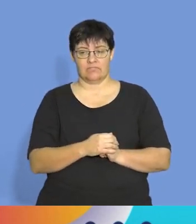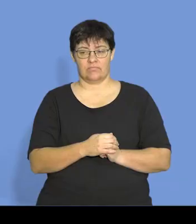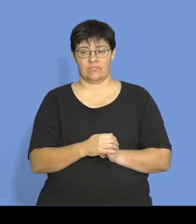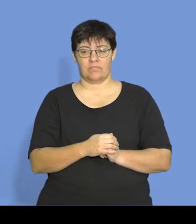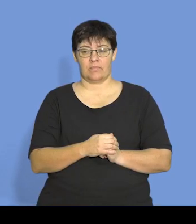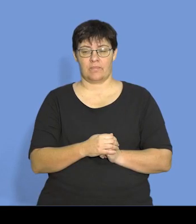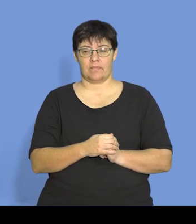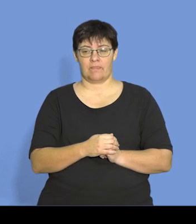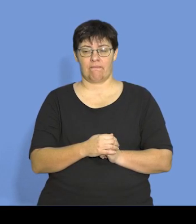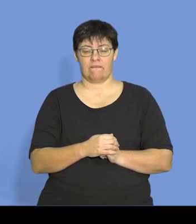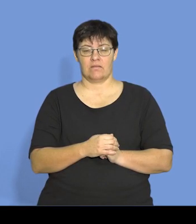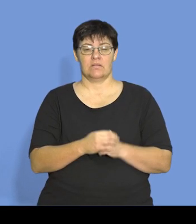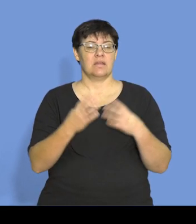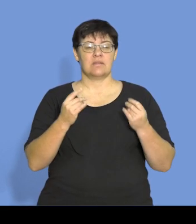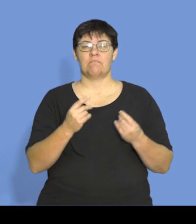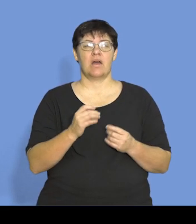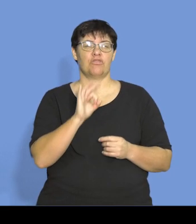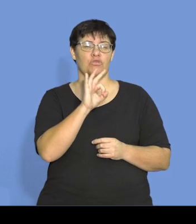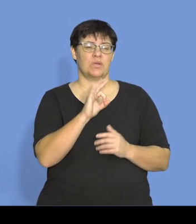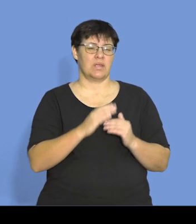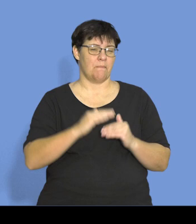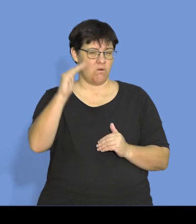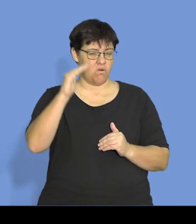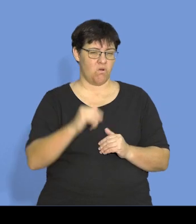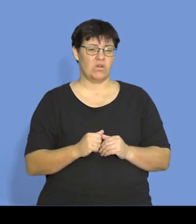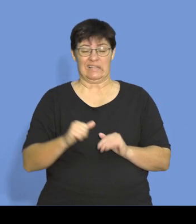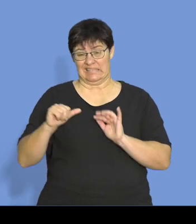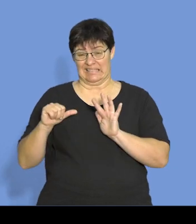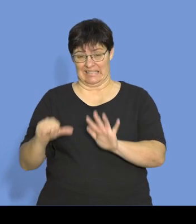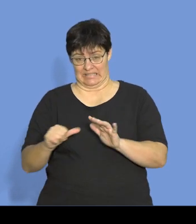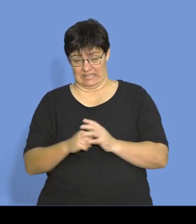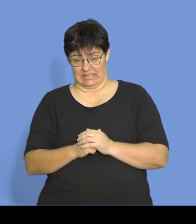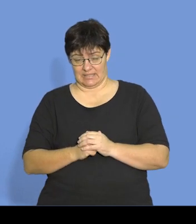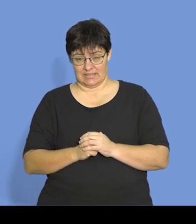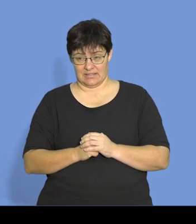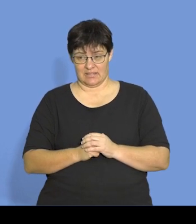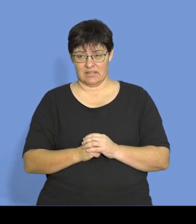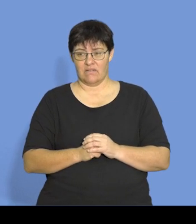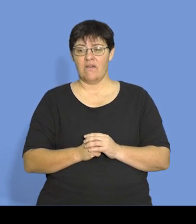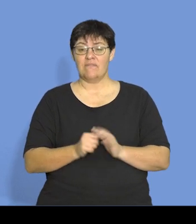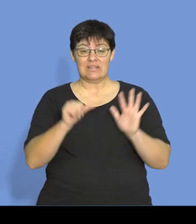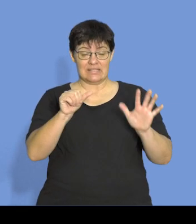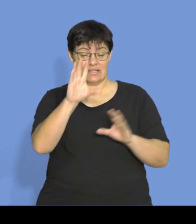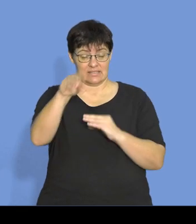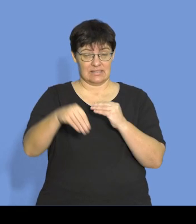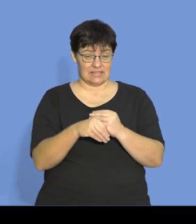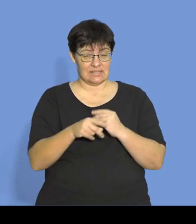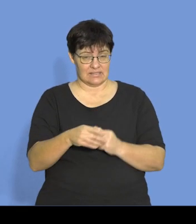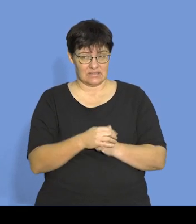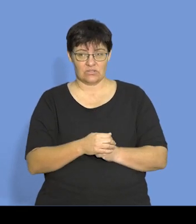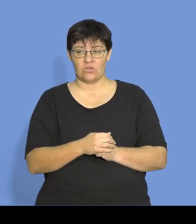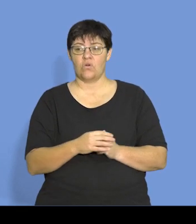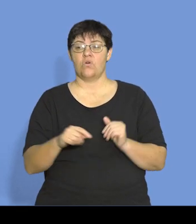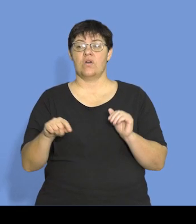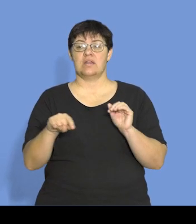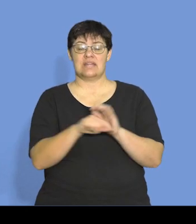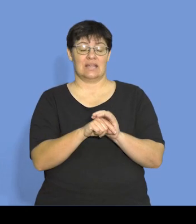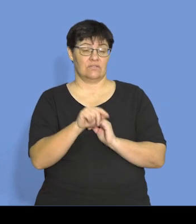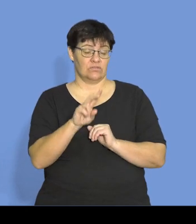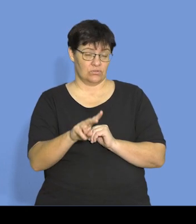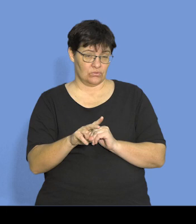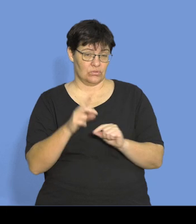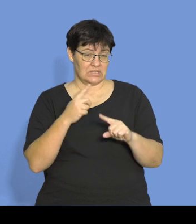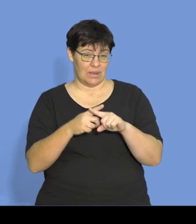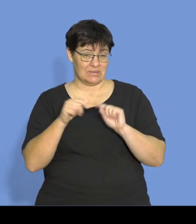it. Now, if I take a number greater than 3, I chose 6. If I substitute 6 there, I will get